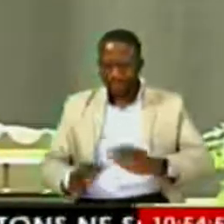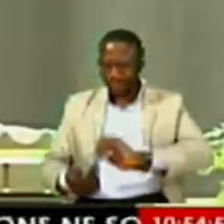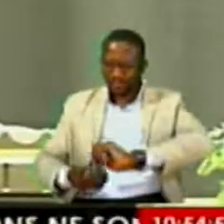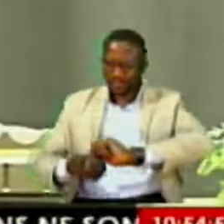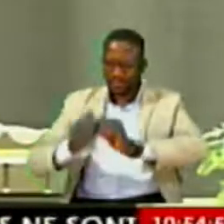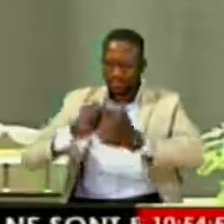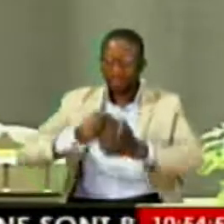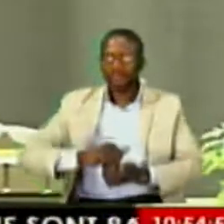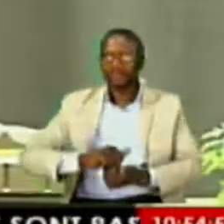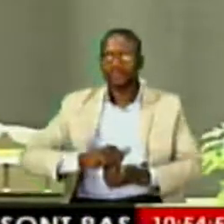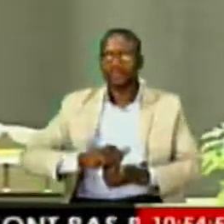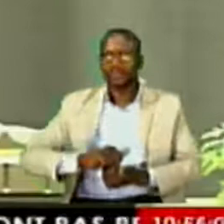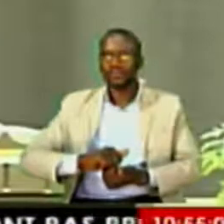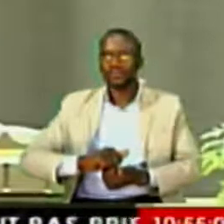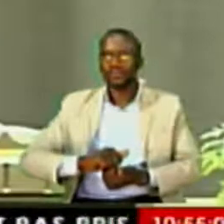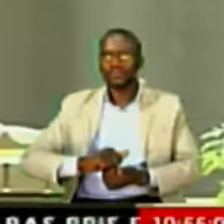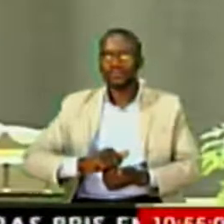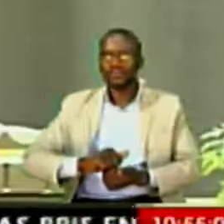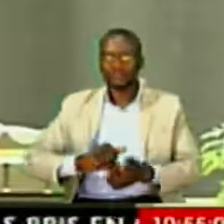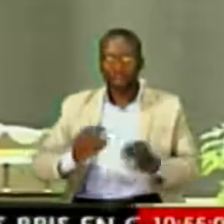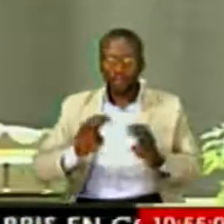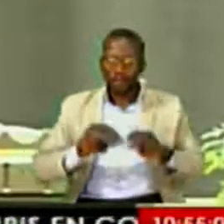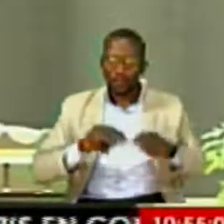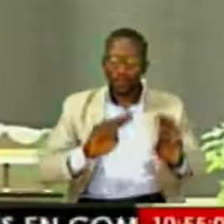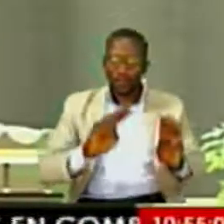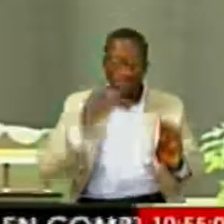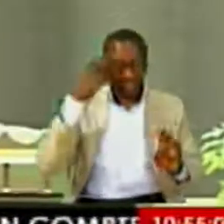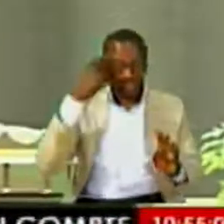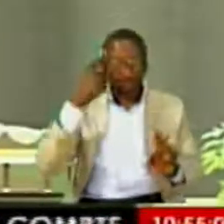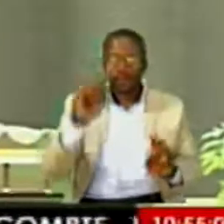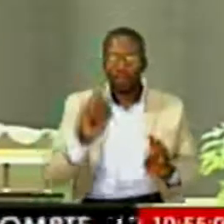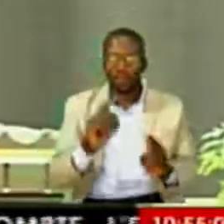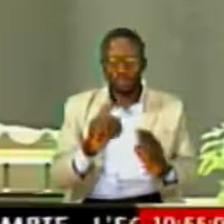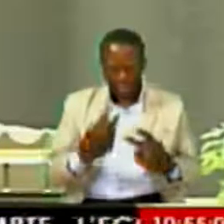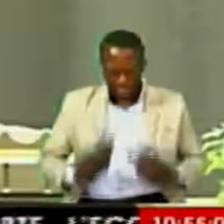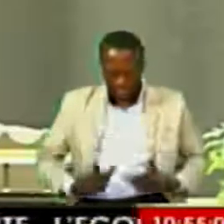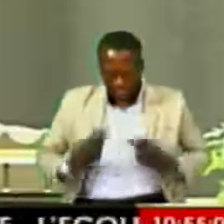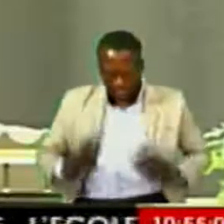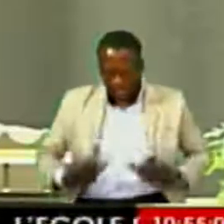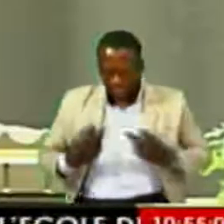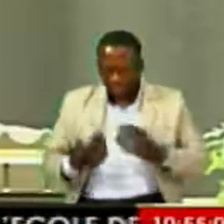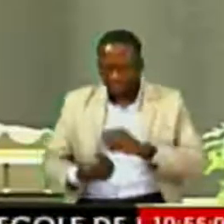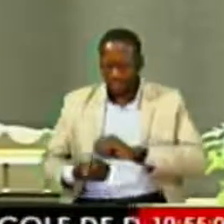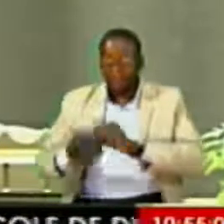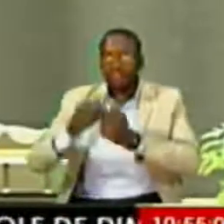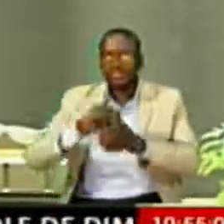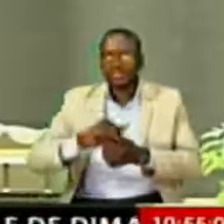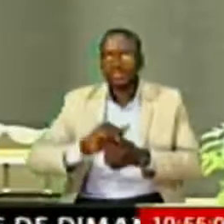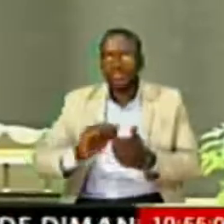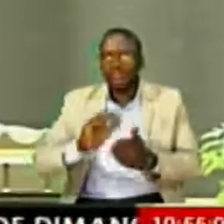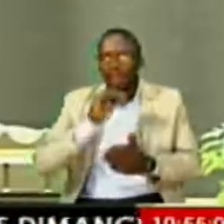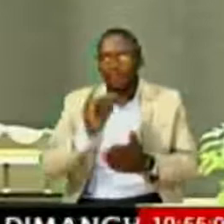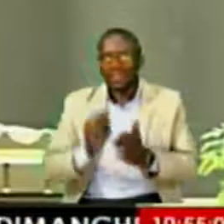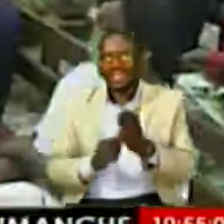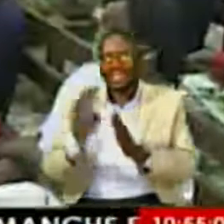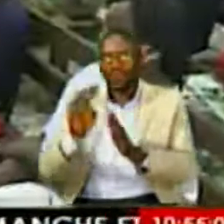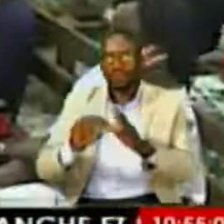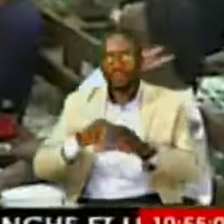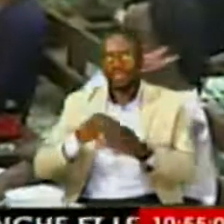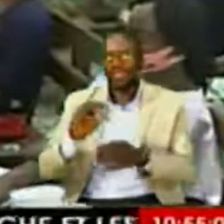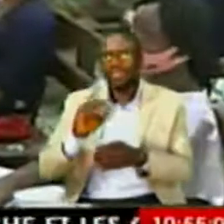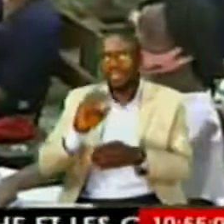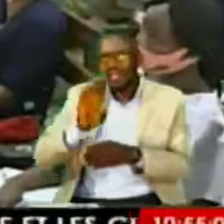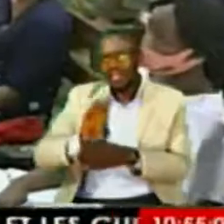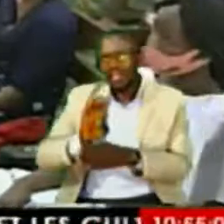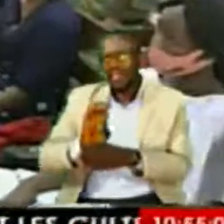changes. La façon de vivre change. Your way of living changes. Pas seulement dans l'église. Not only in